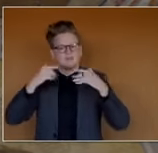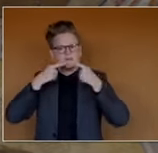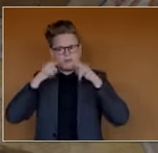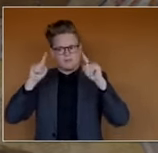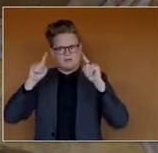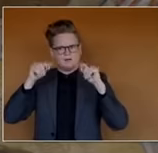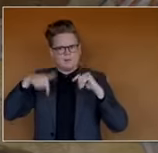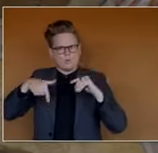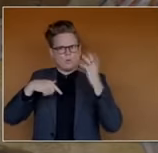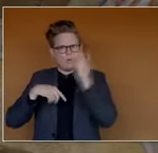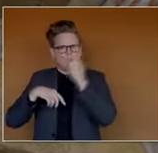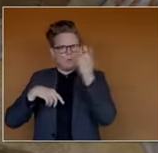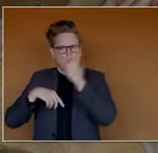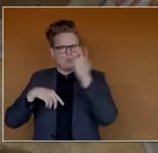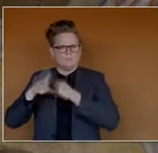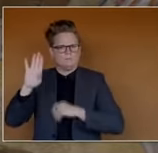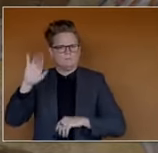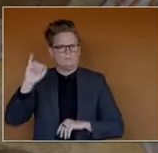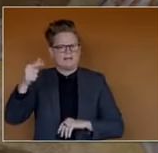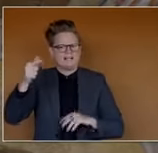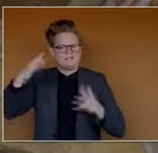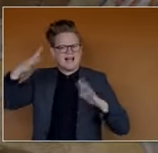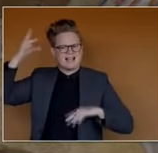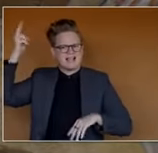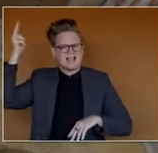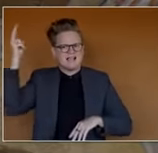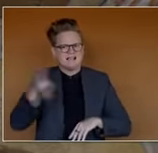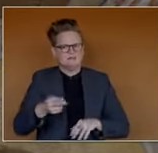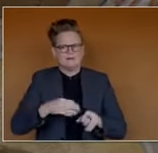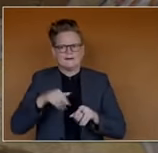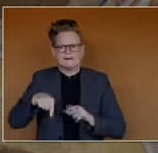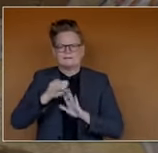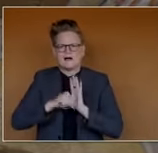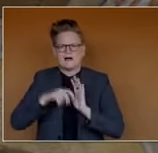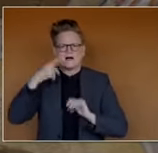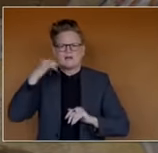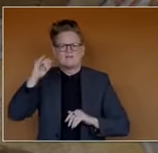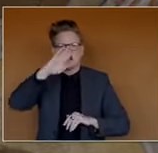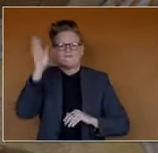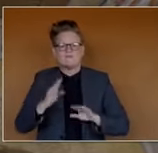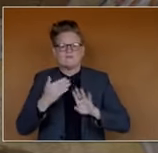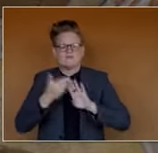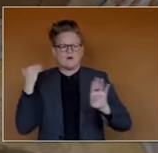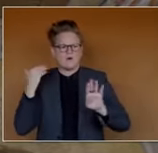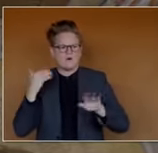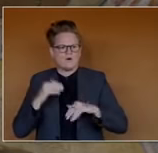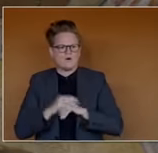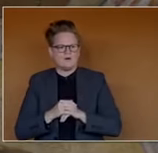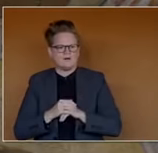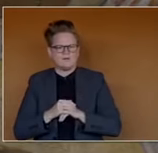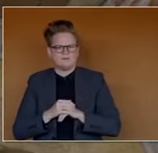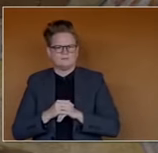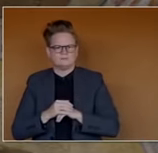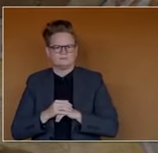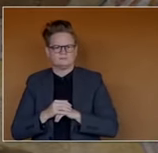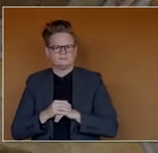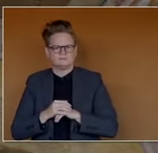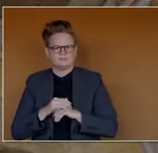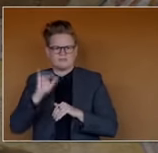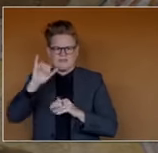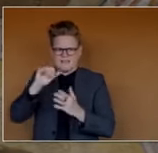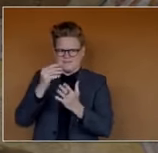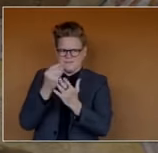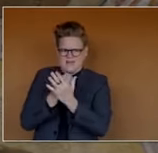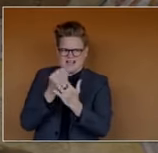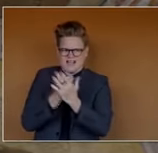rhetoric, and that often gets lost. But direct stimulus checks going into people's pockets, that direct